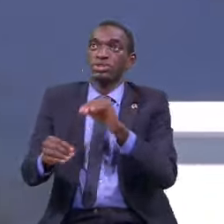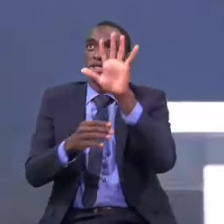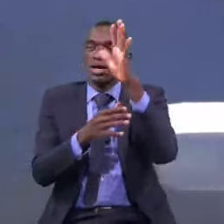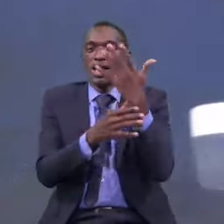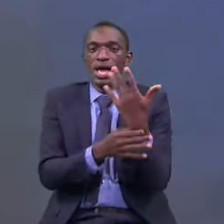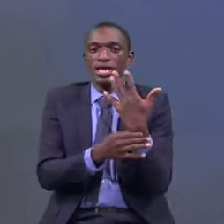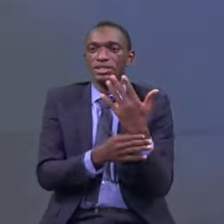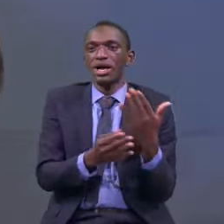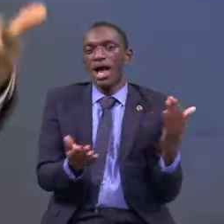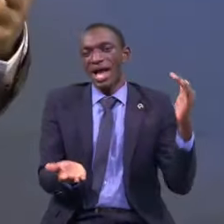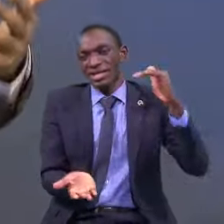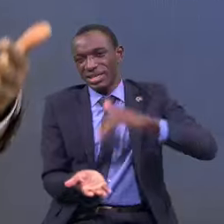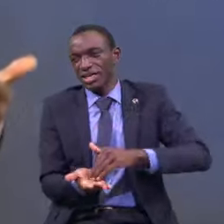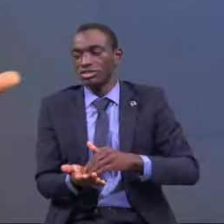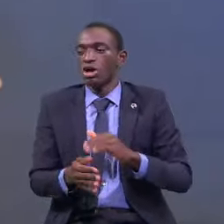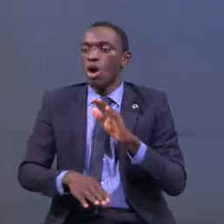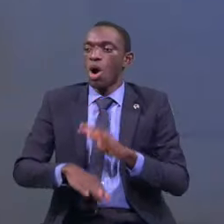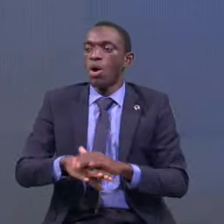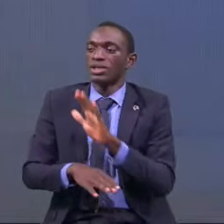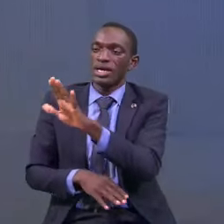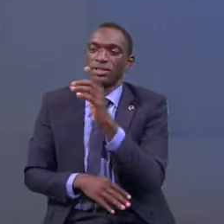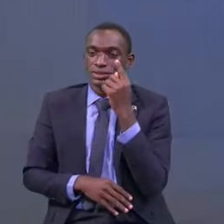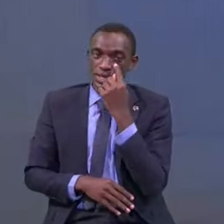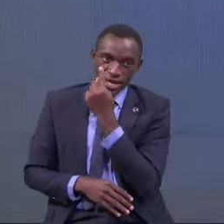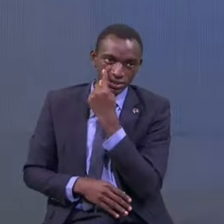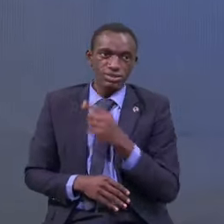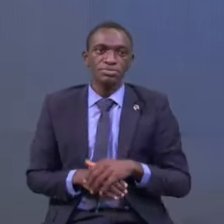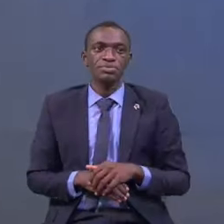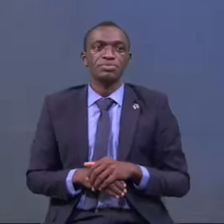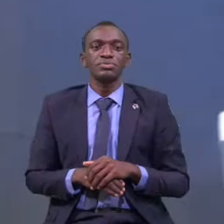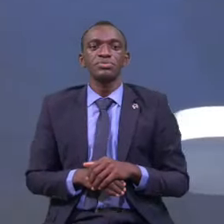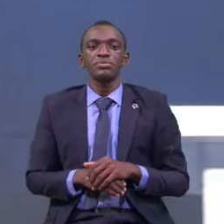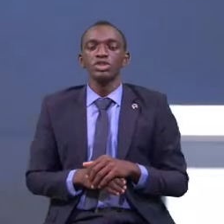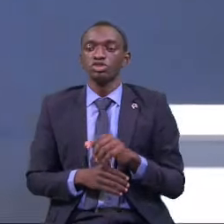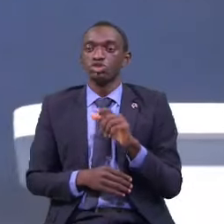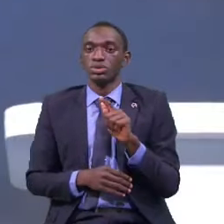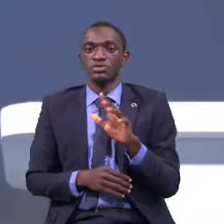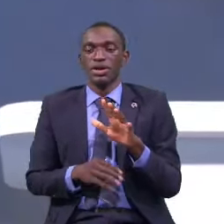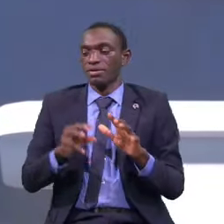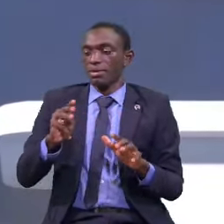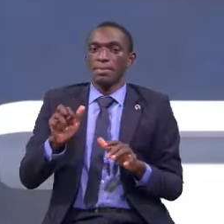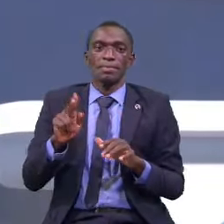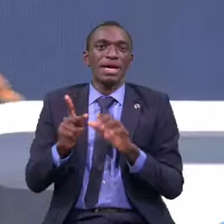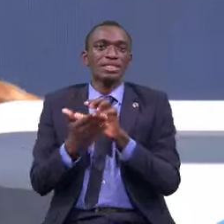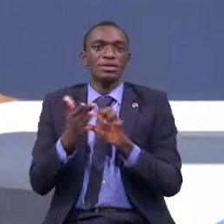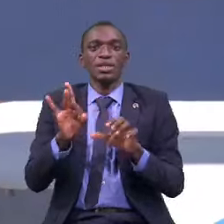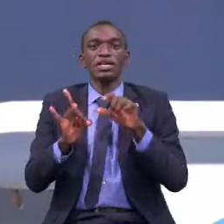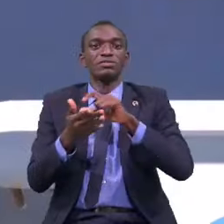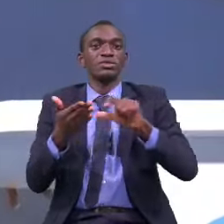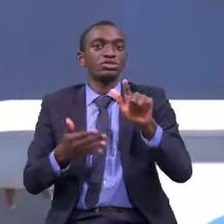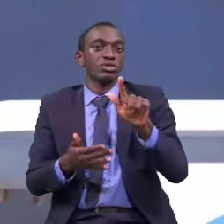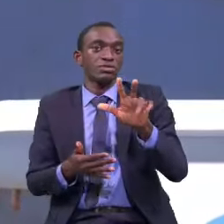Put his hands again upon his eyes. Put his hands